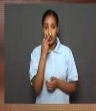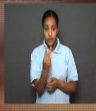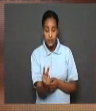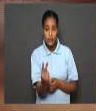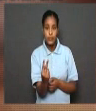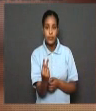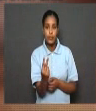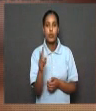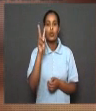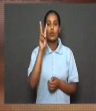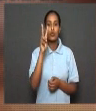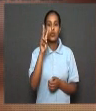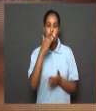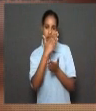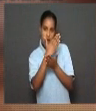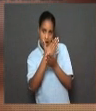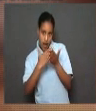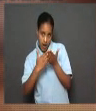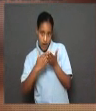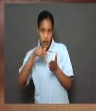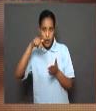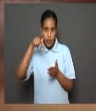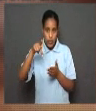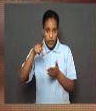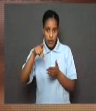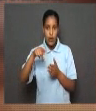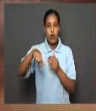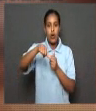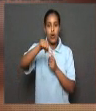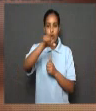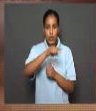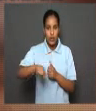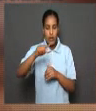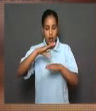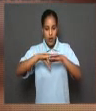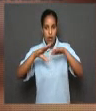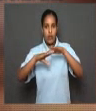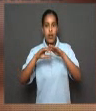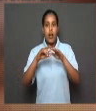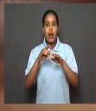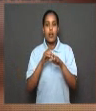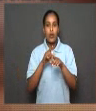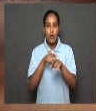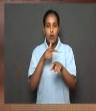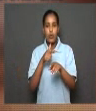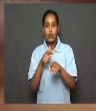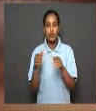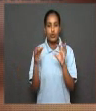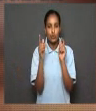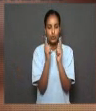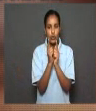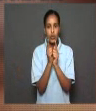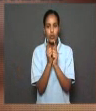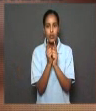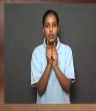see, two half-filled p orbitals overlap along the line joining the